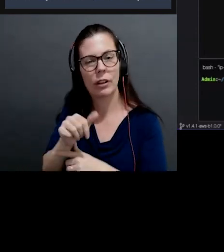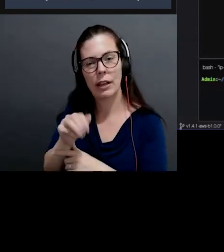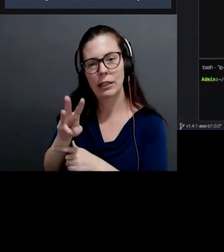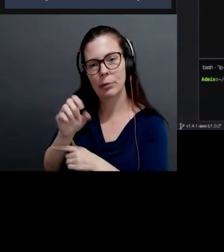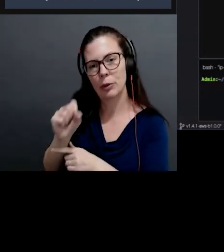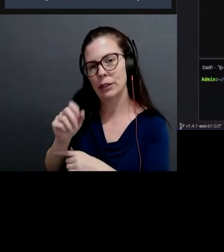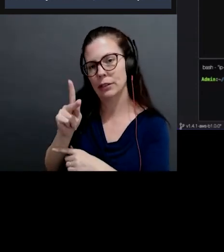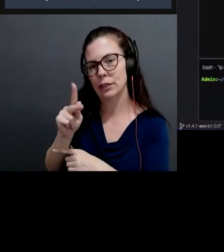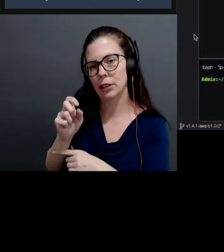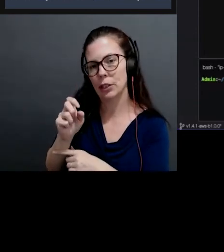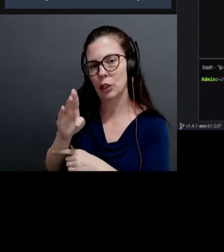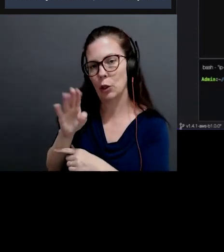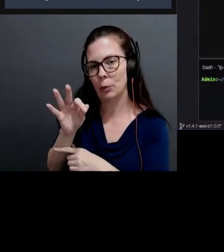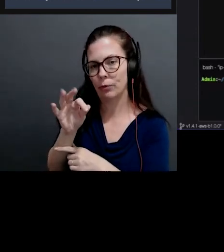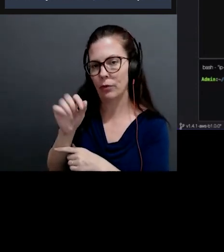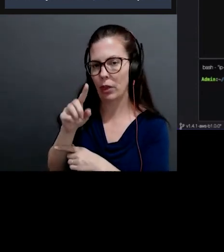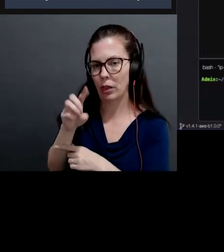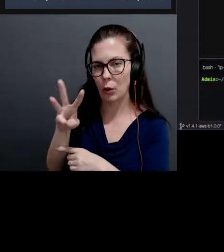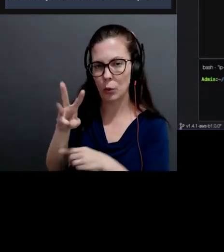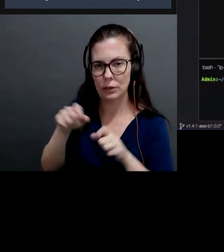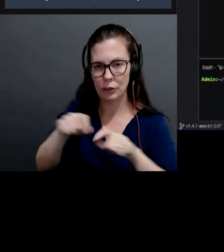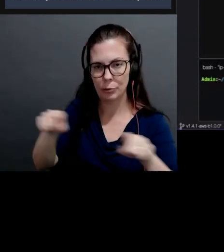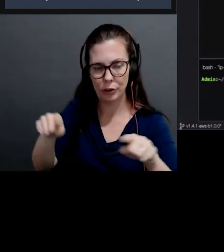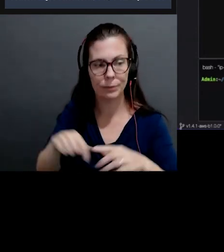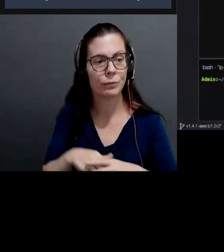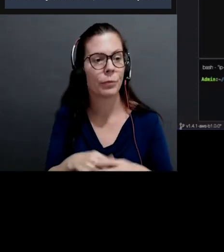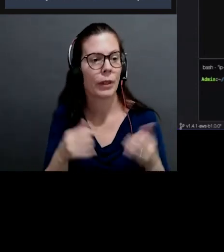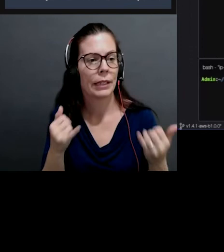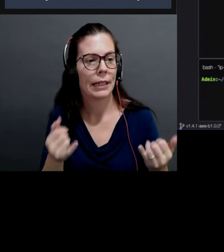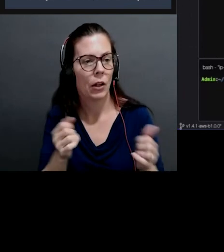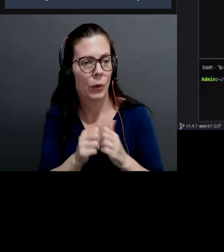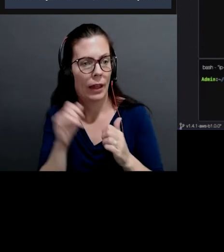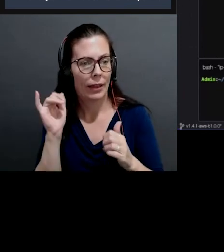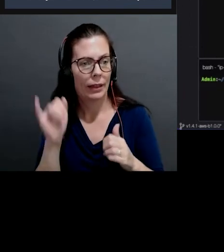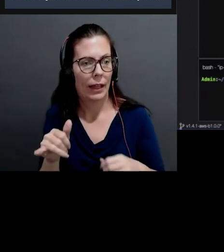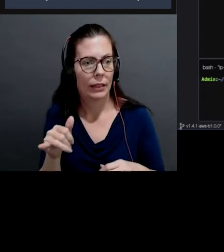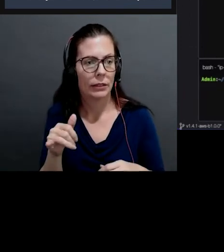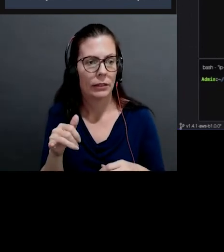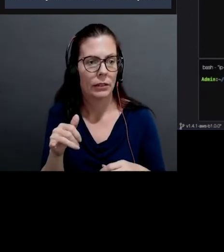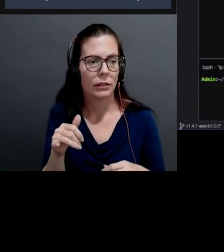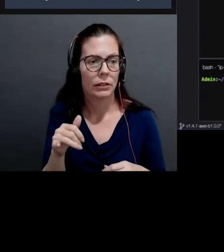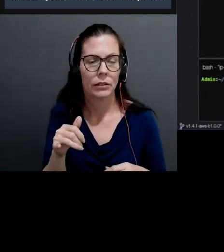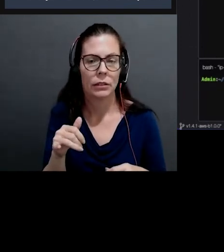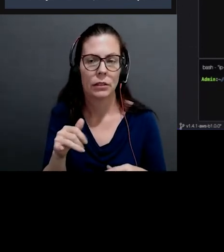distribution. Now with this, I can actually the command